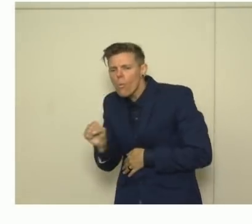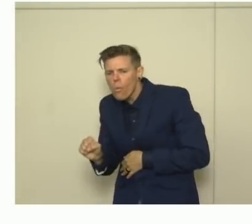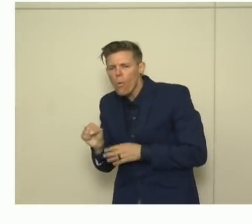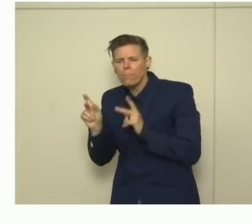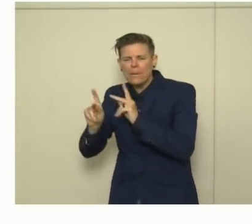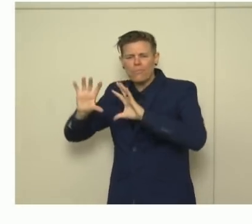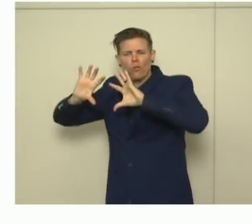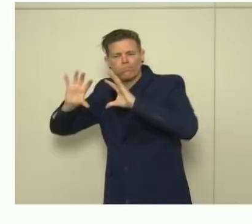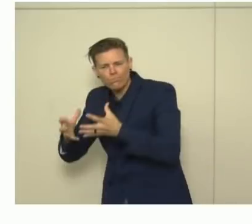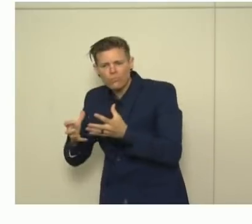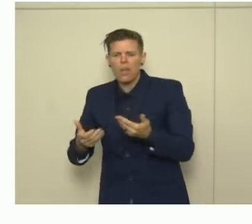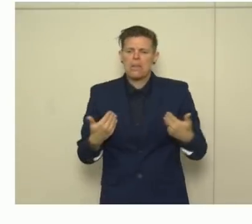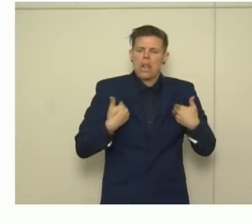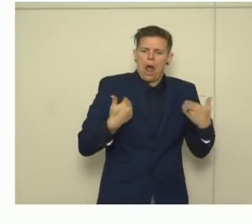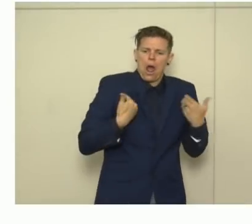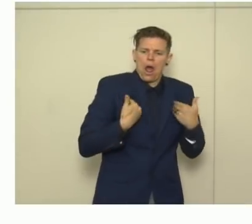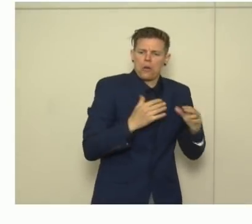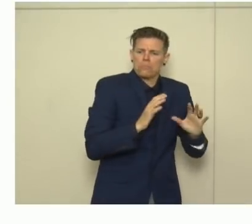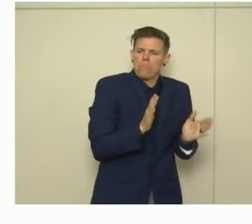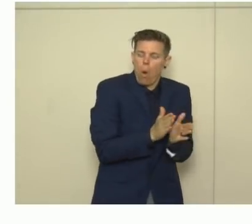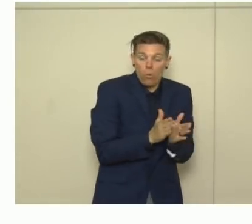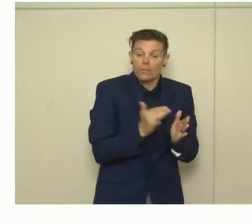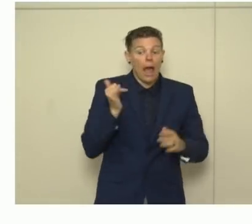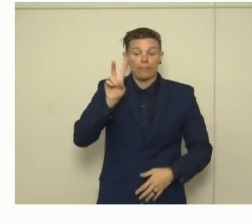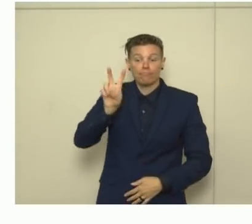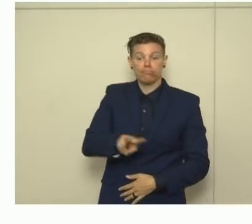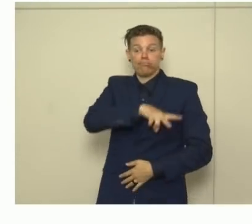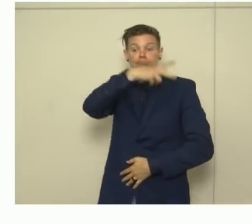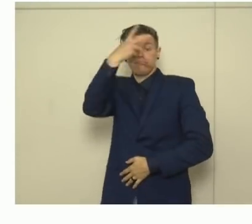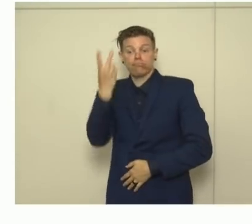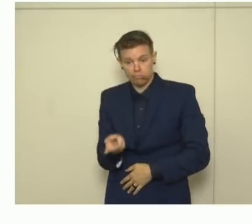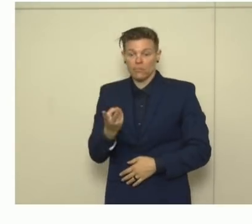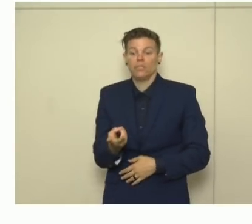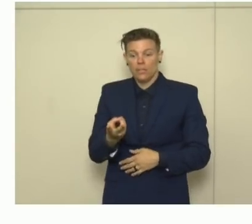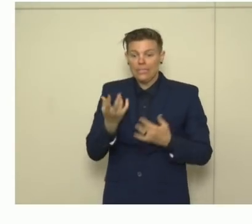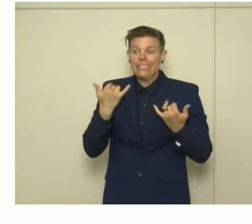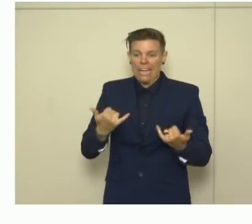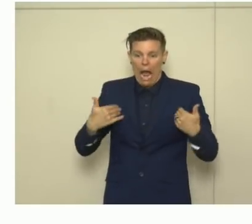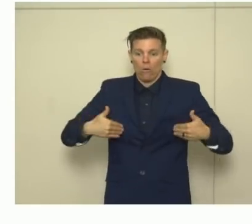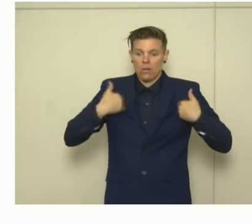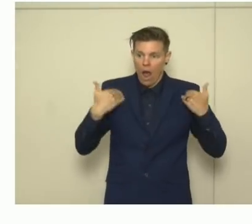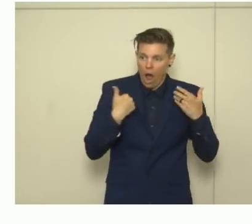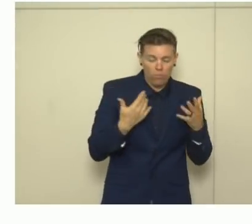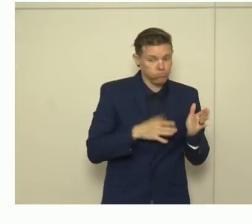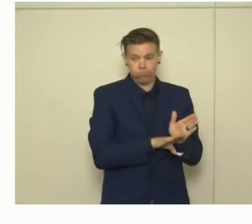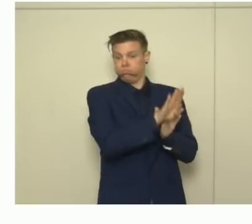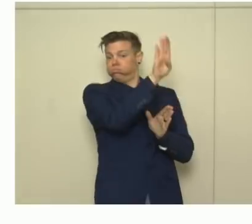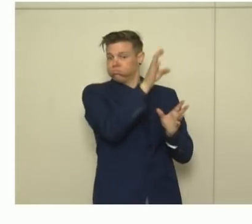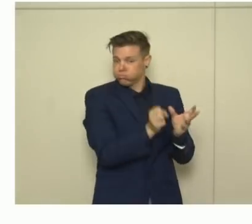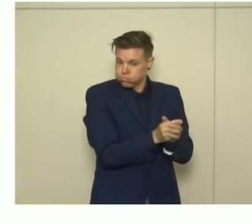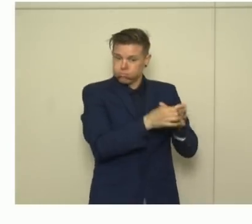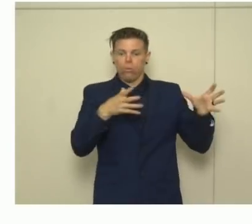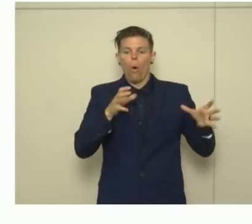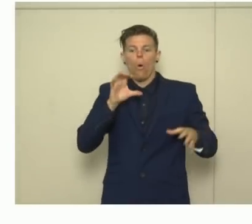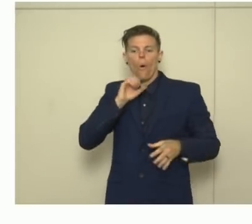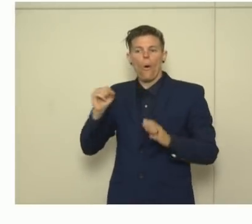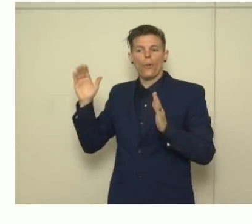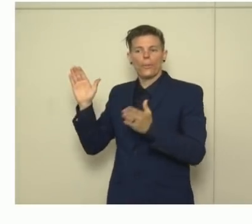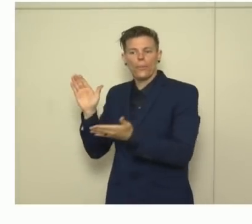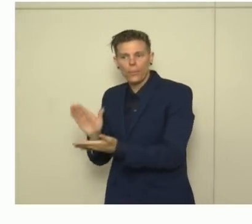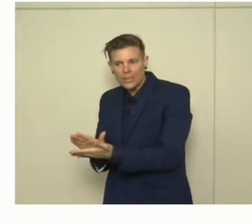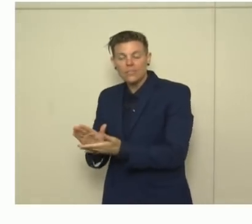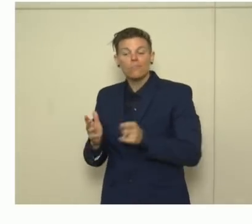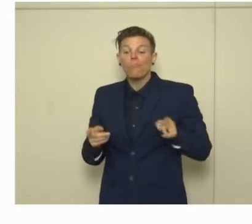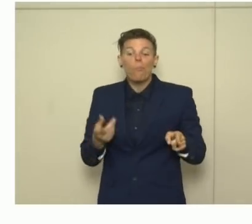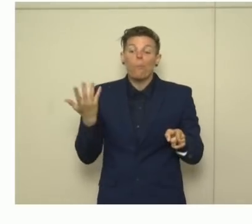that demographic is shifting, as you can see, to younger age groups. And that's relevant today, too, when we talk about schools. The